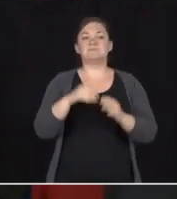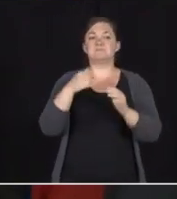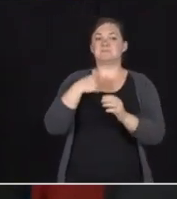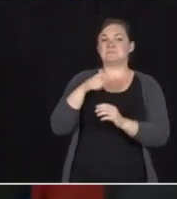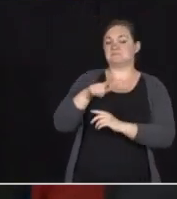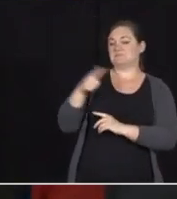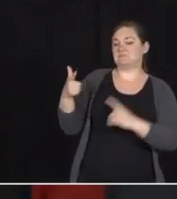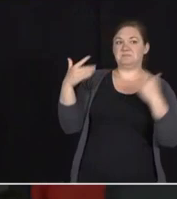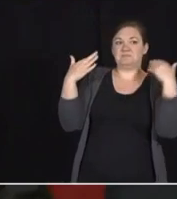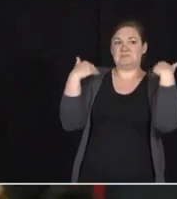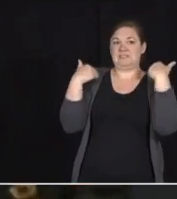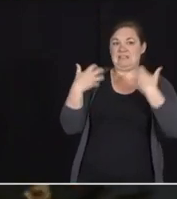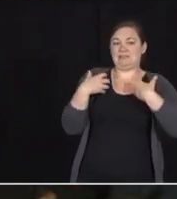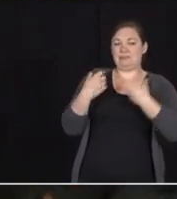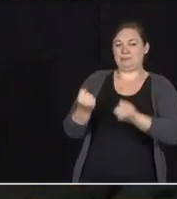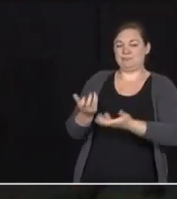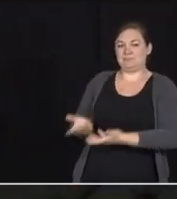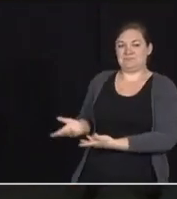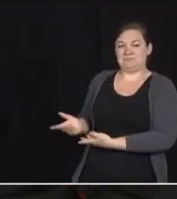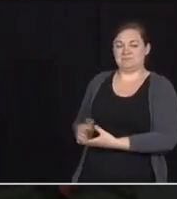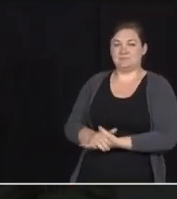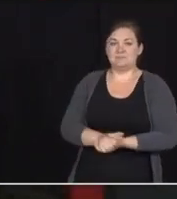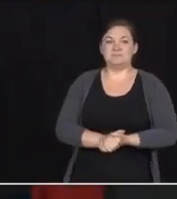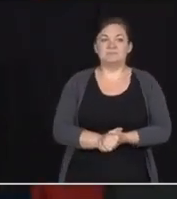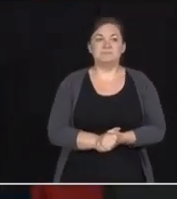Minister Elliott.